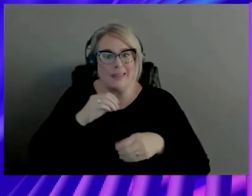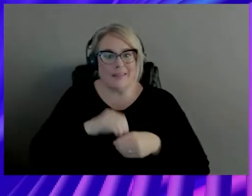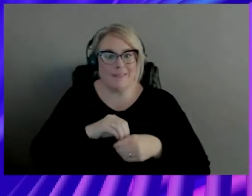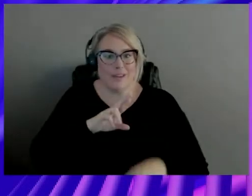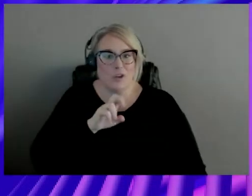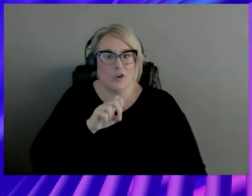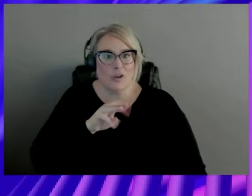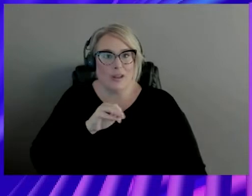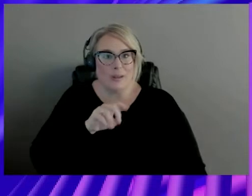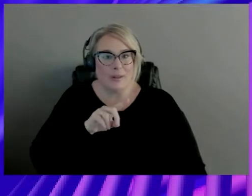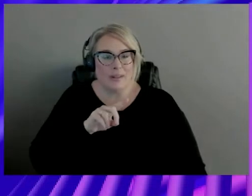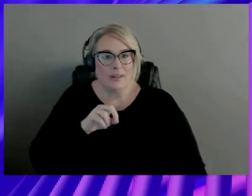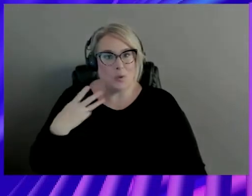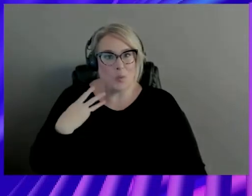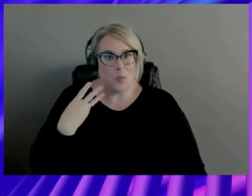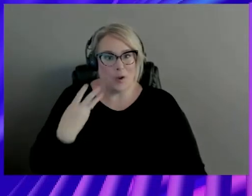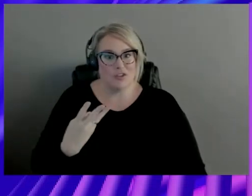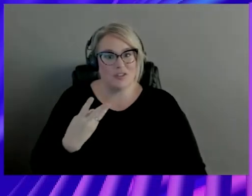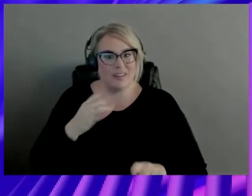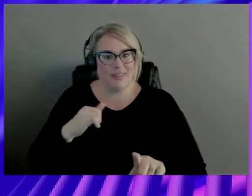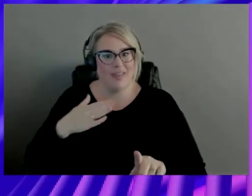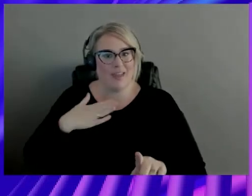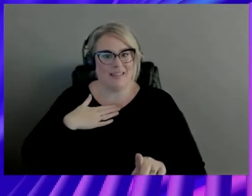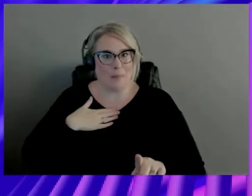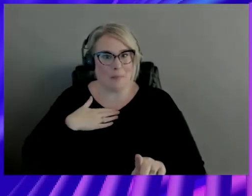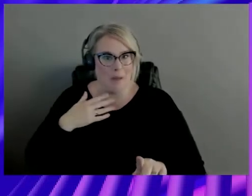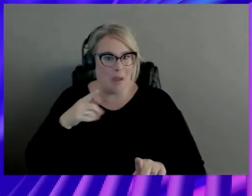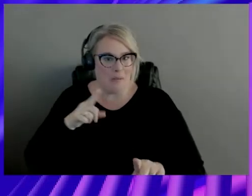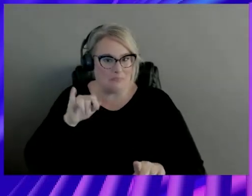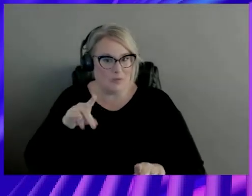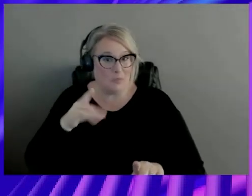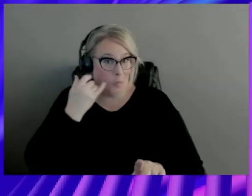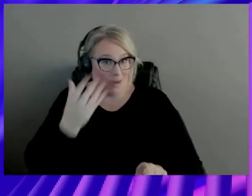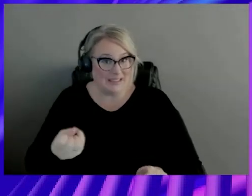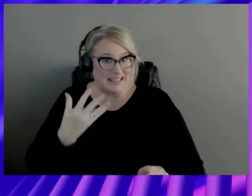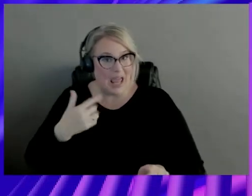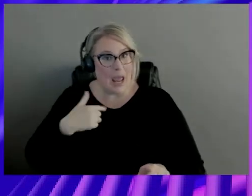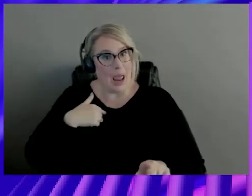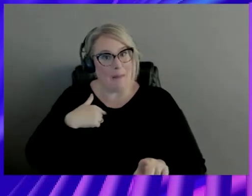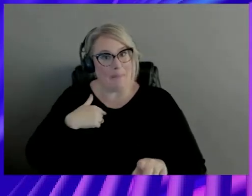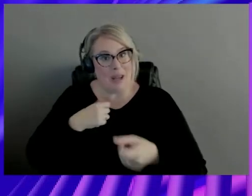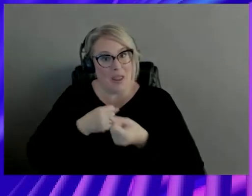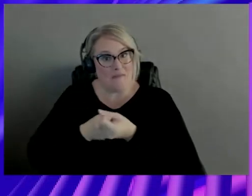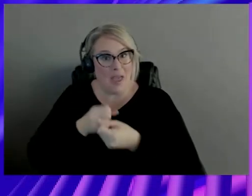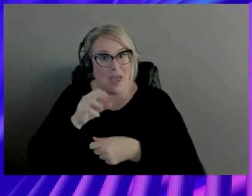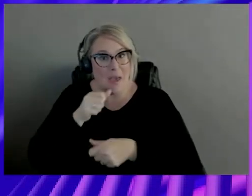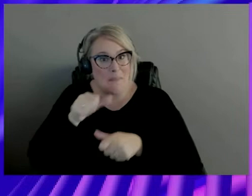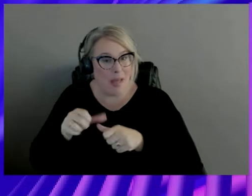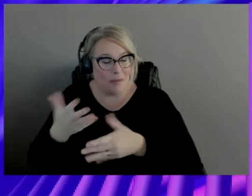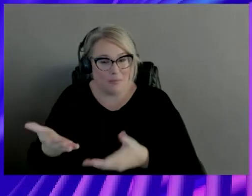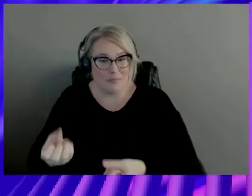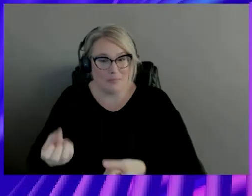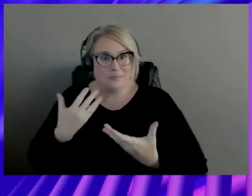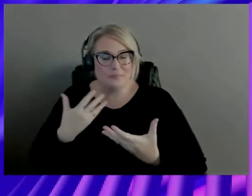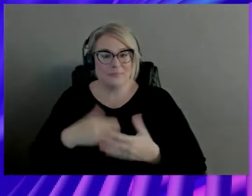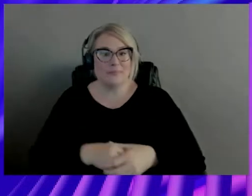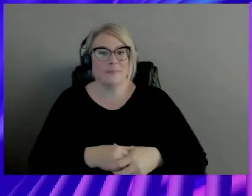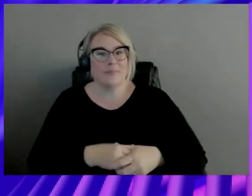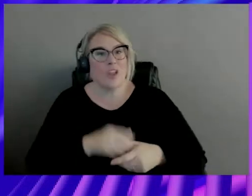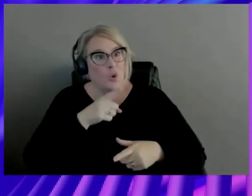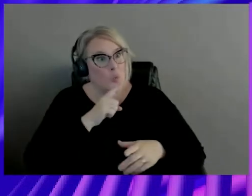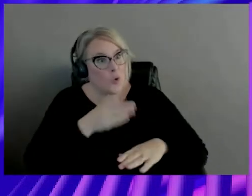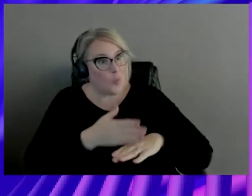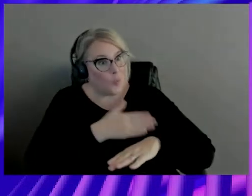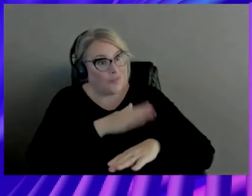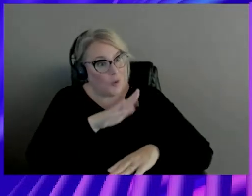is my zip code. If y'all want to send me fan mail, there you go. Good luck figuring it out. All suggestions for improving your UI skills, which I see you have